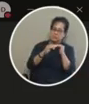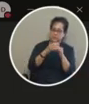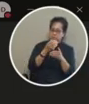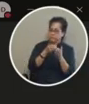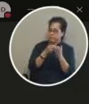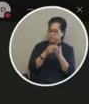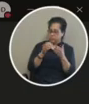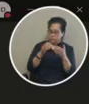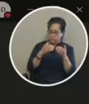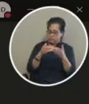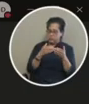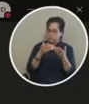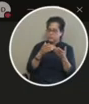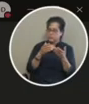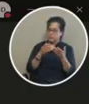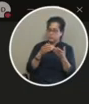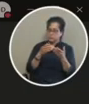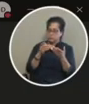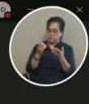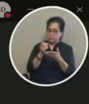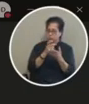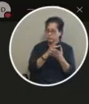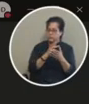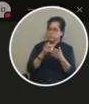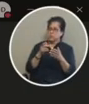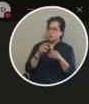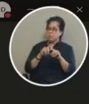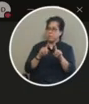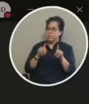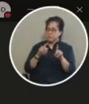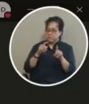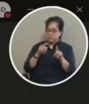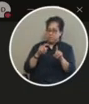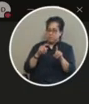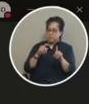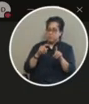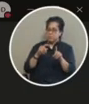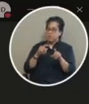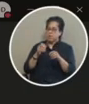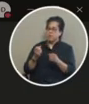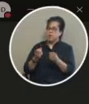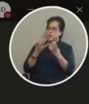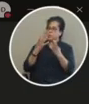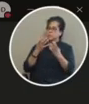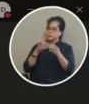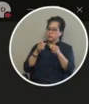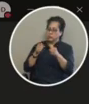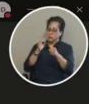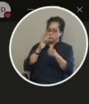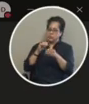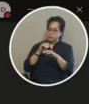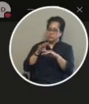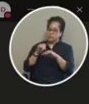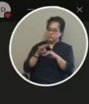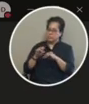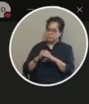now, whichever goes through. Can you tell us for the public's interest? Can you tell us how many streets are going to be impacted by